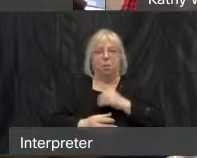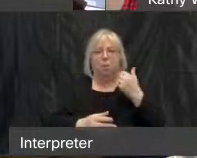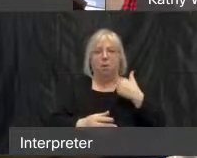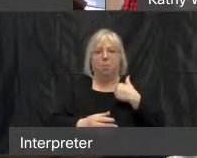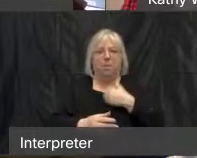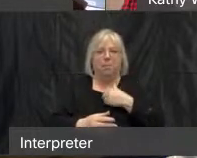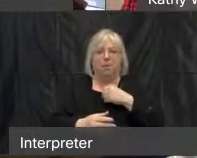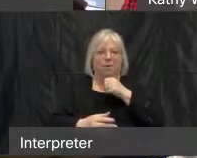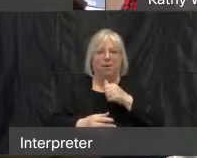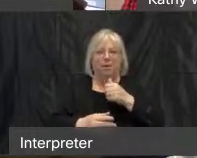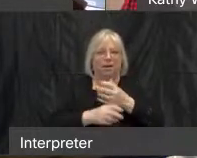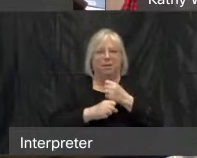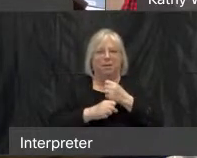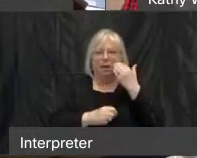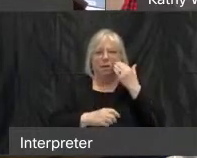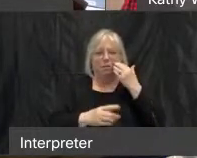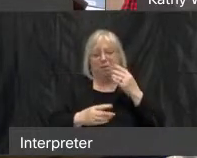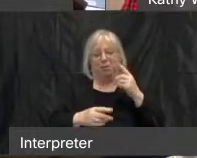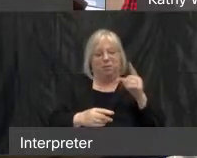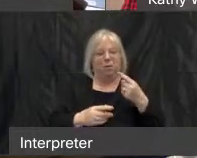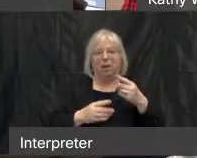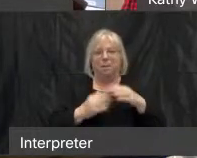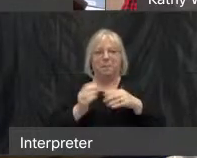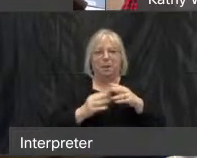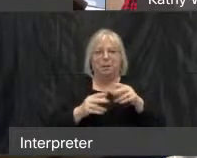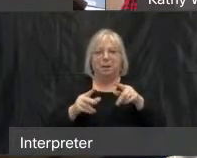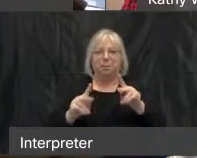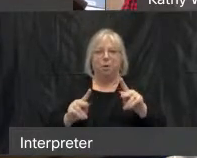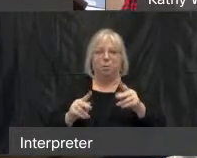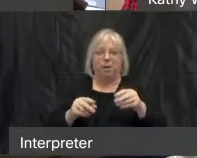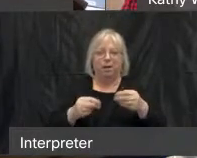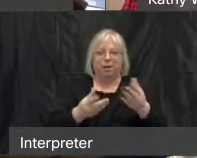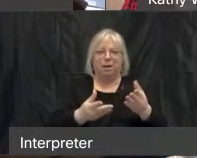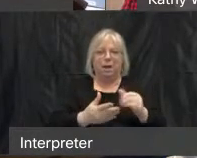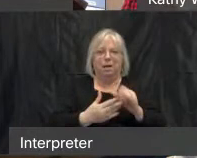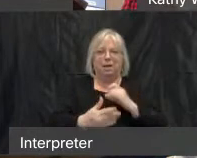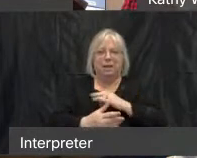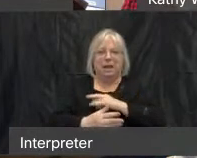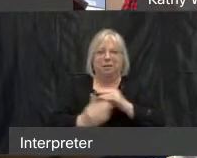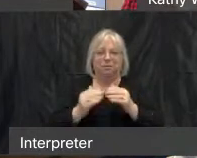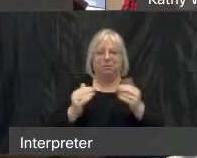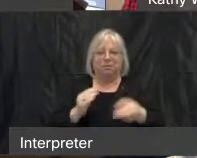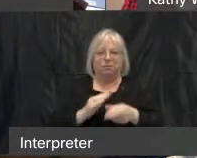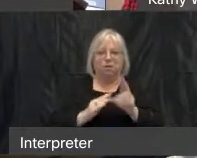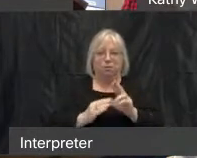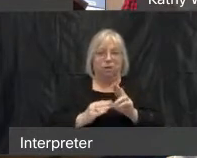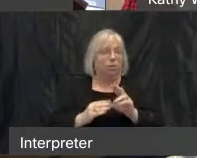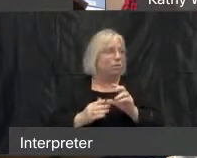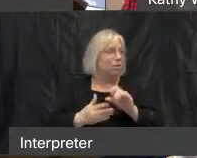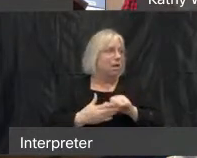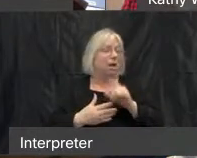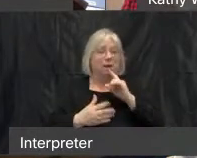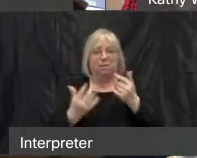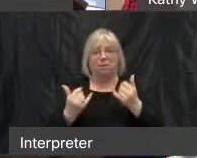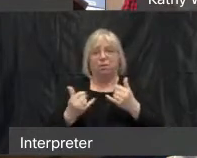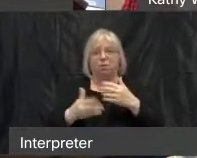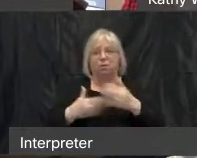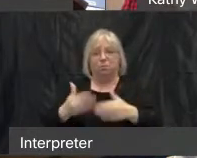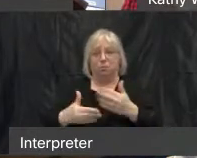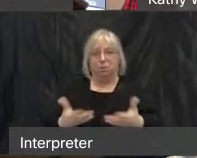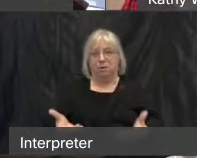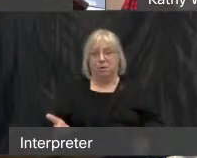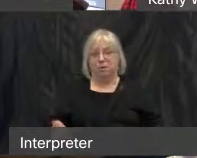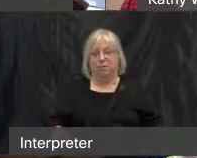not notified of it. It is just a building permit issuance at staff level review. So that is the current